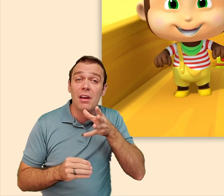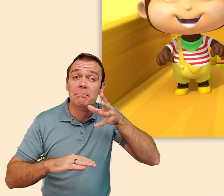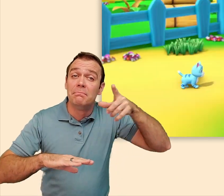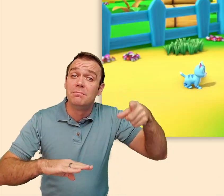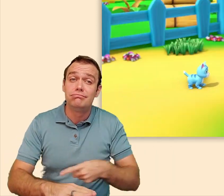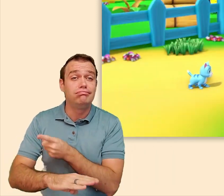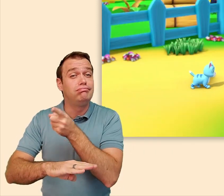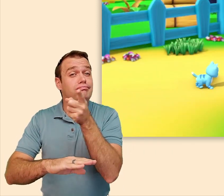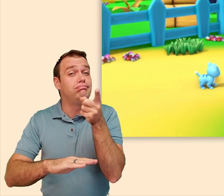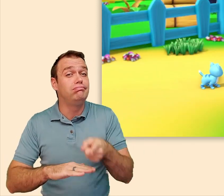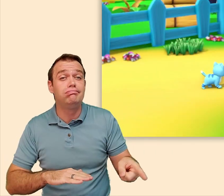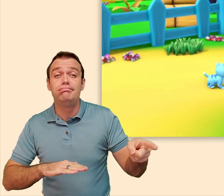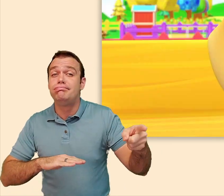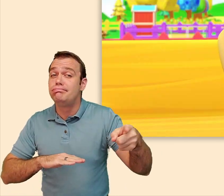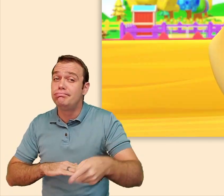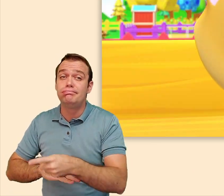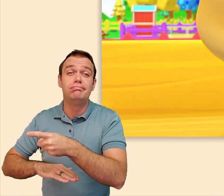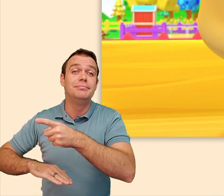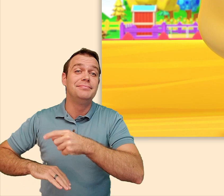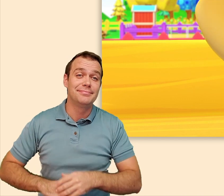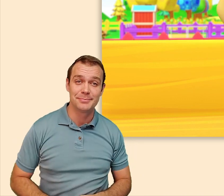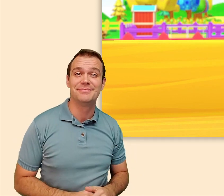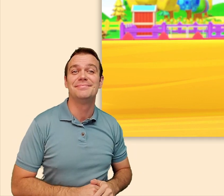meow all around the farm.